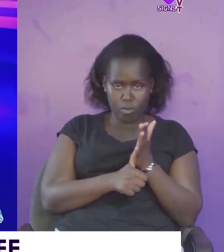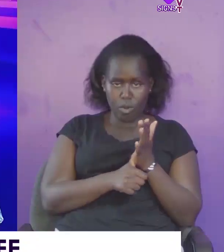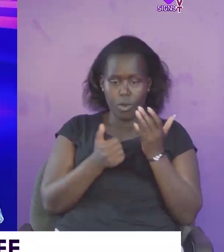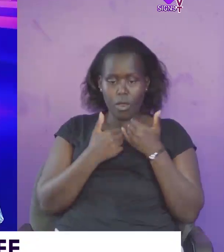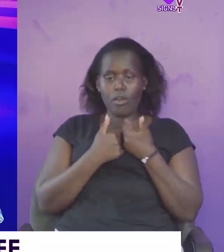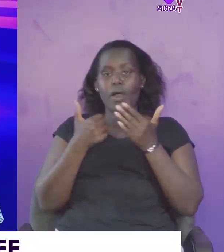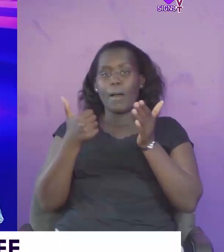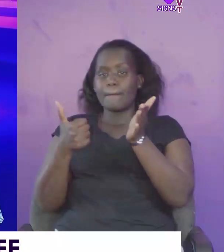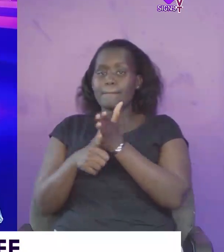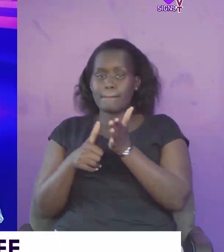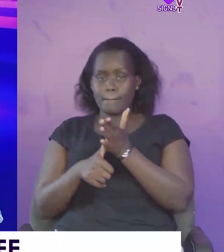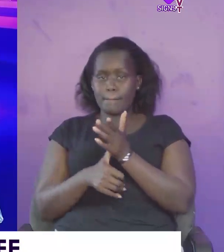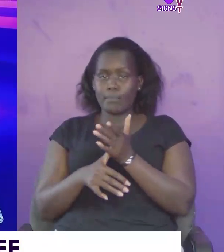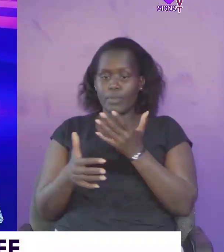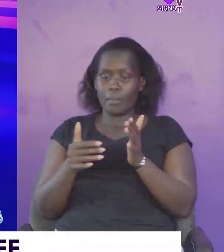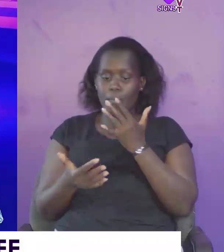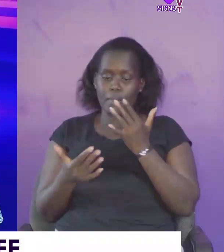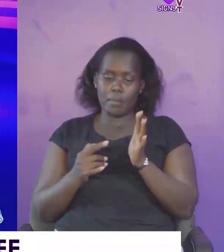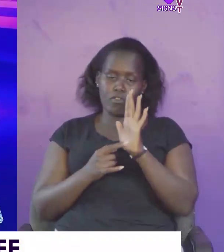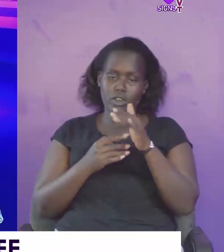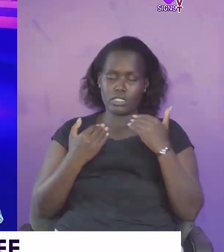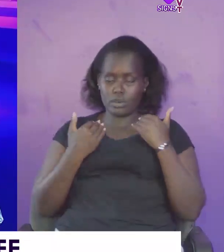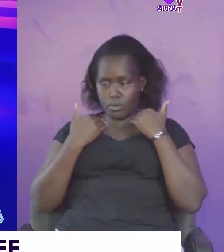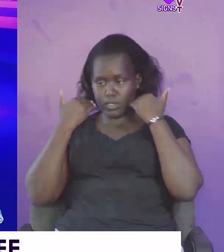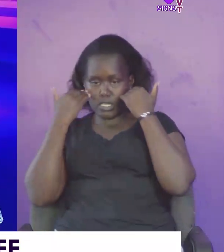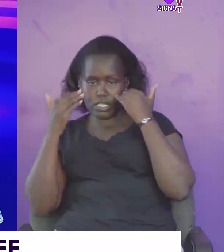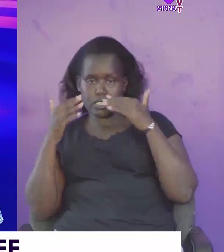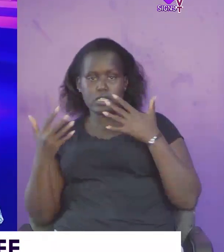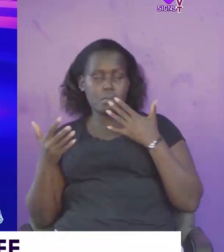problem. Right. Either distress, either